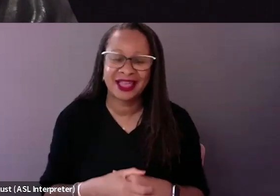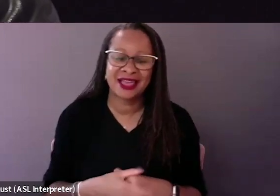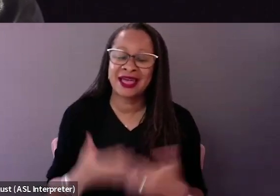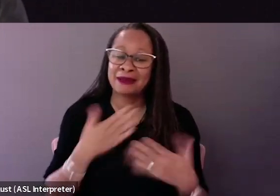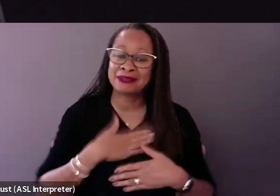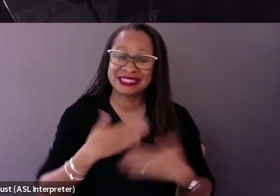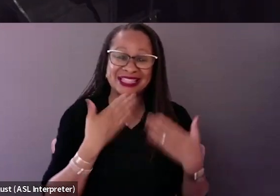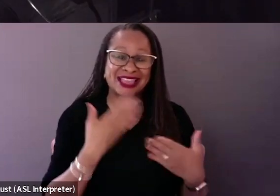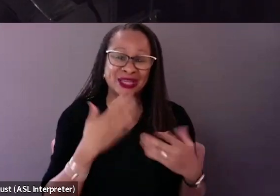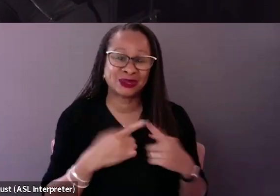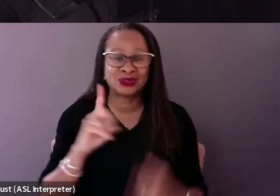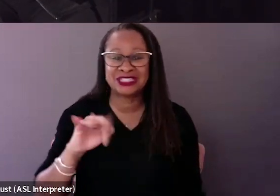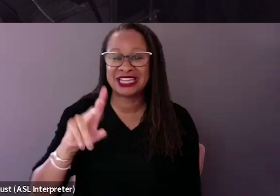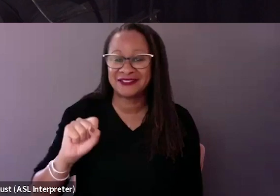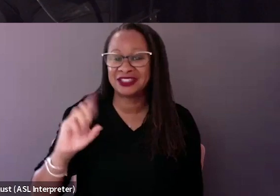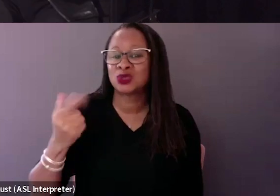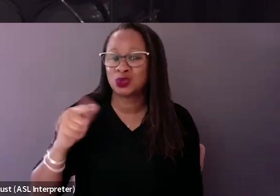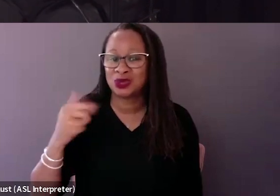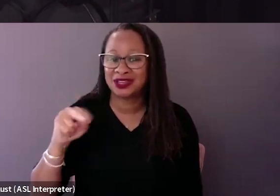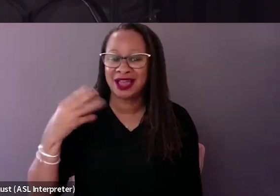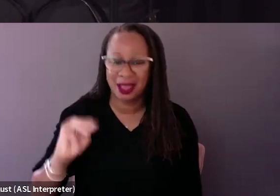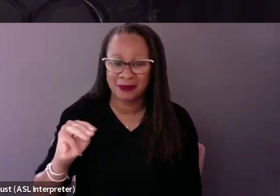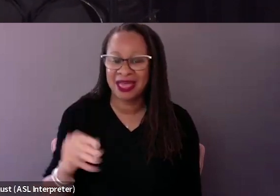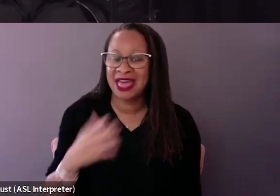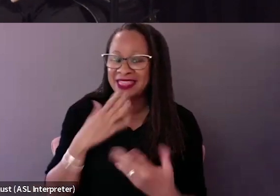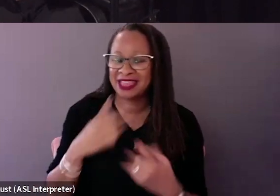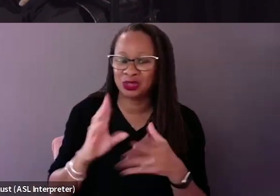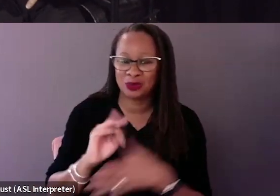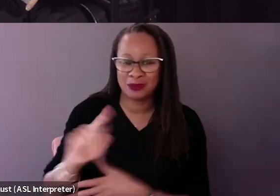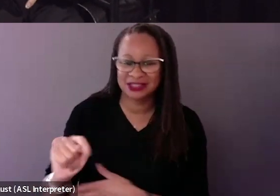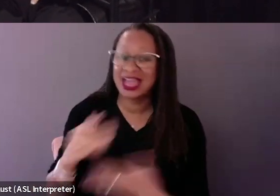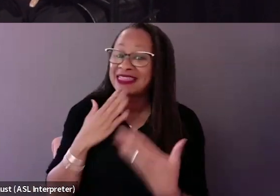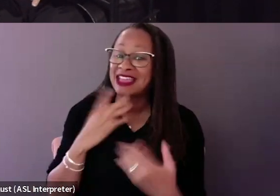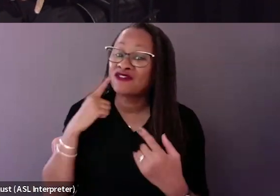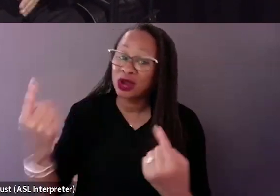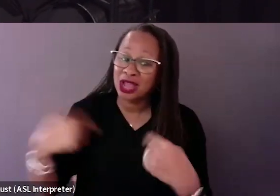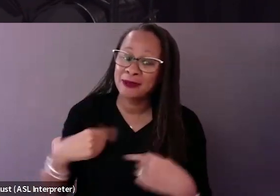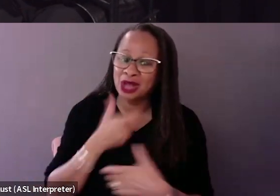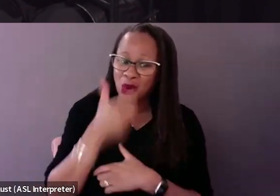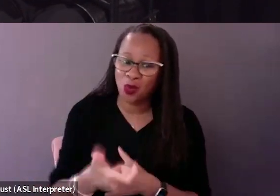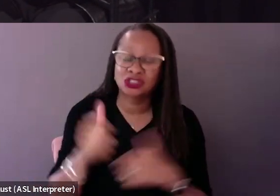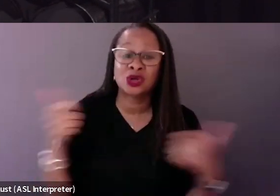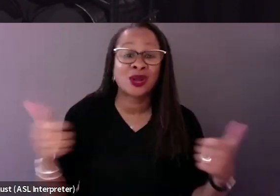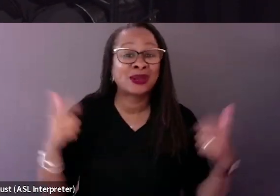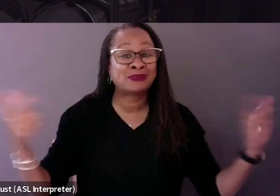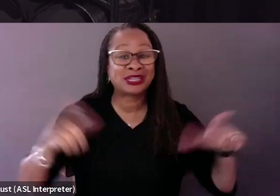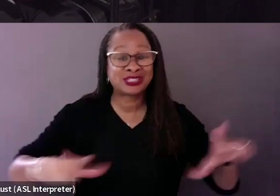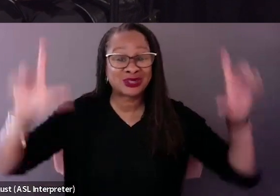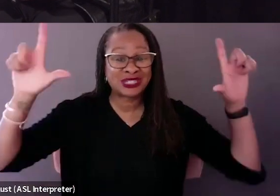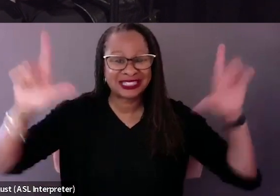to David Scugnard. Thank you, Matt. This is very kind of you to do this. And thank you for coming and watching on the big screen.